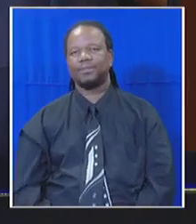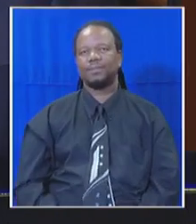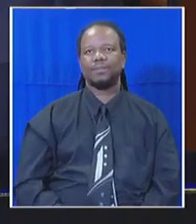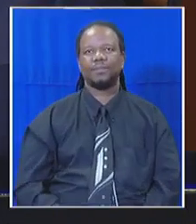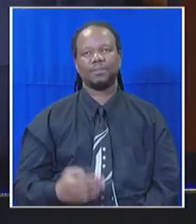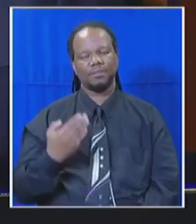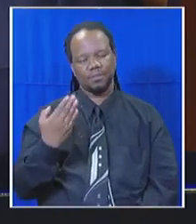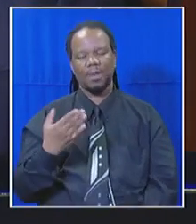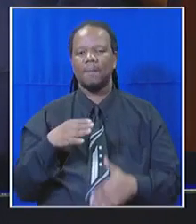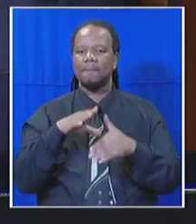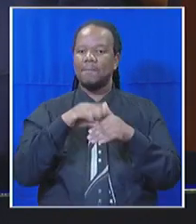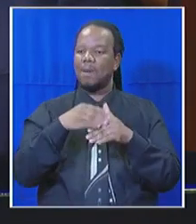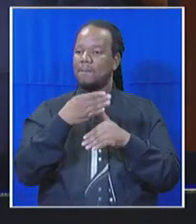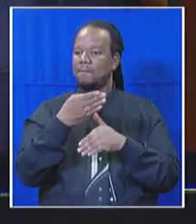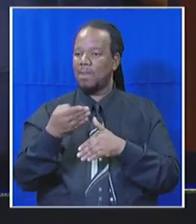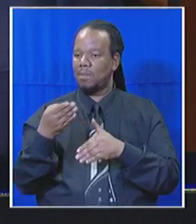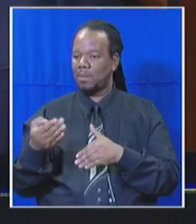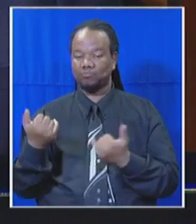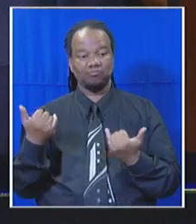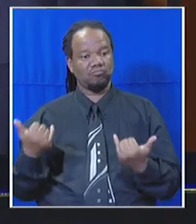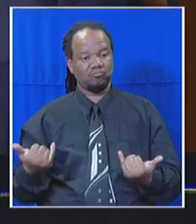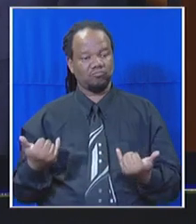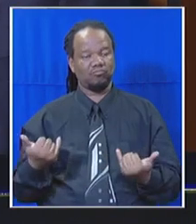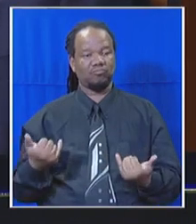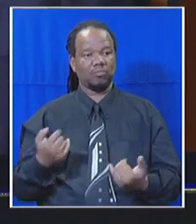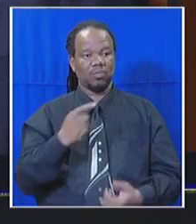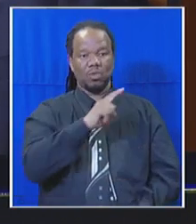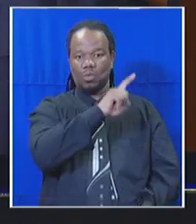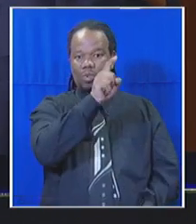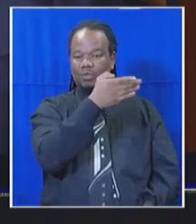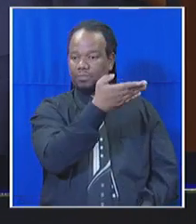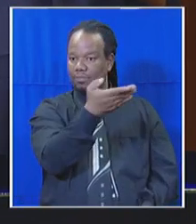Honorable members, I now put the question again, and